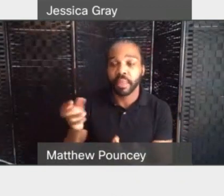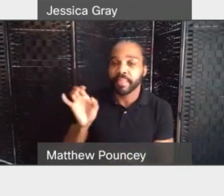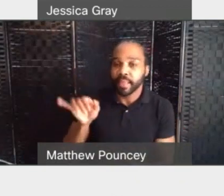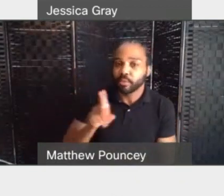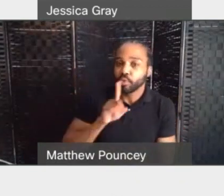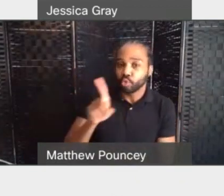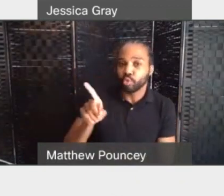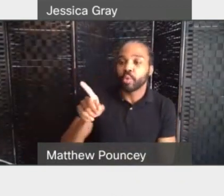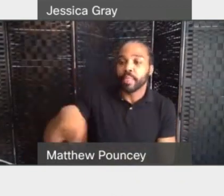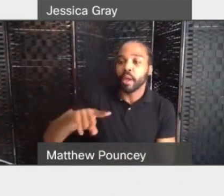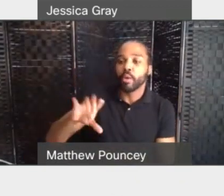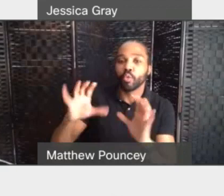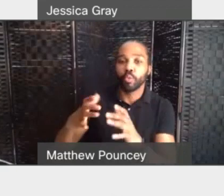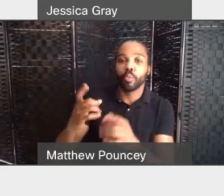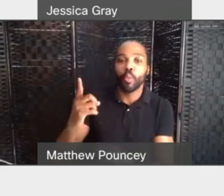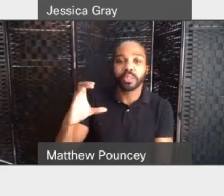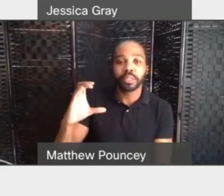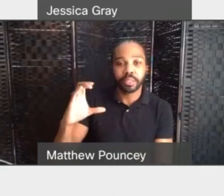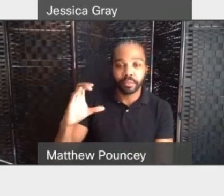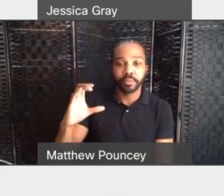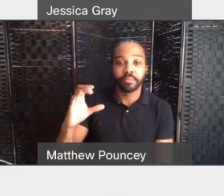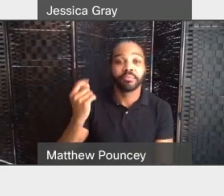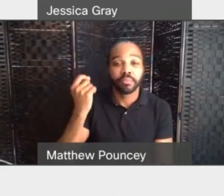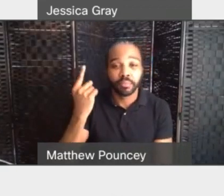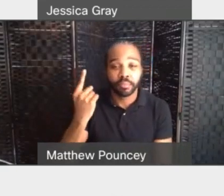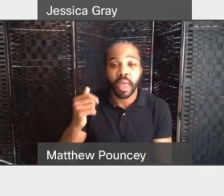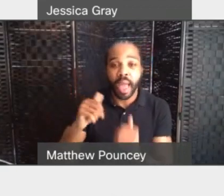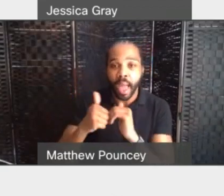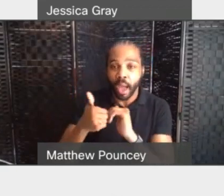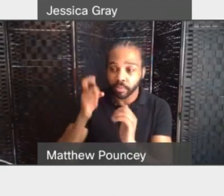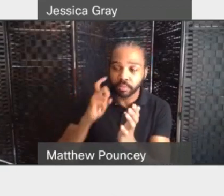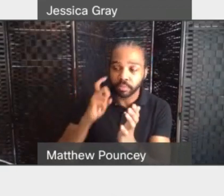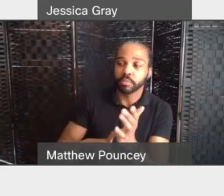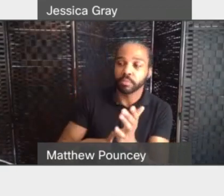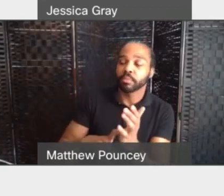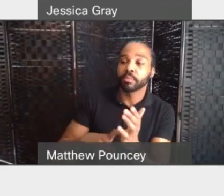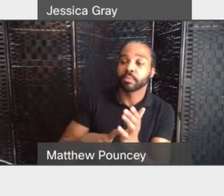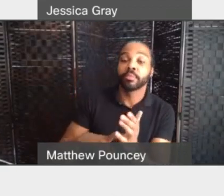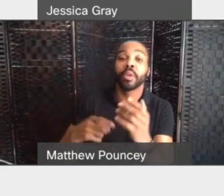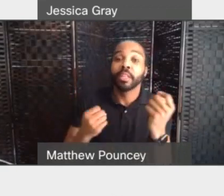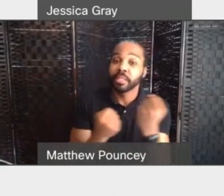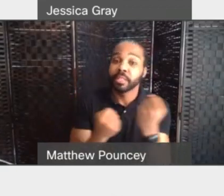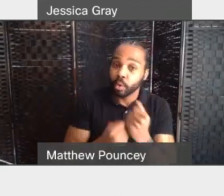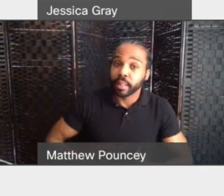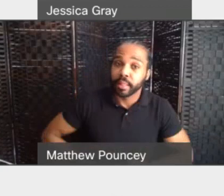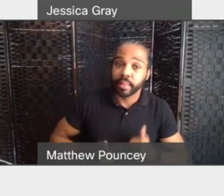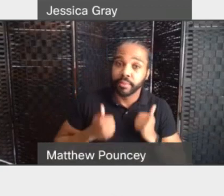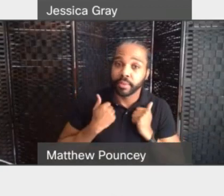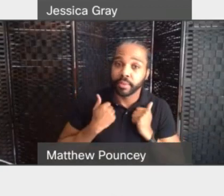this time. One of the distinctions is that in supported living,